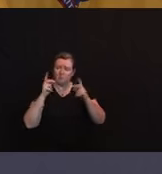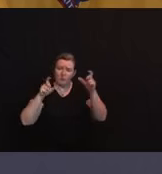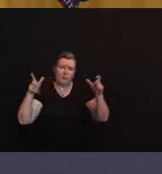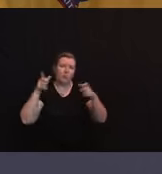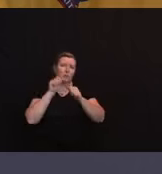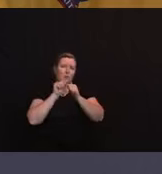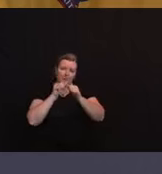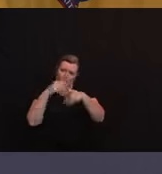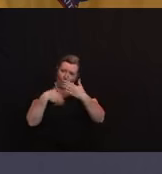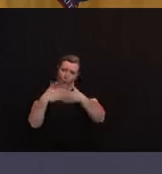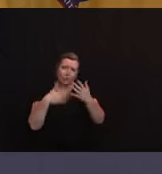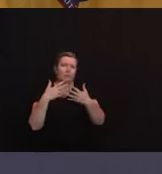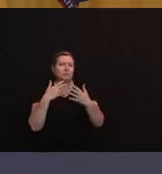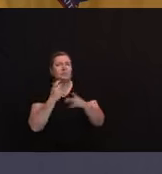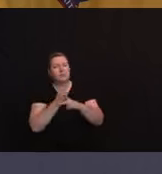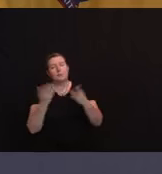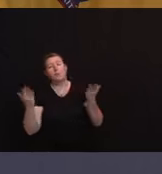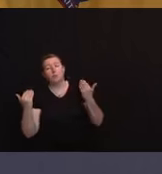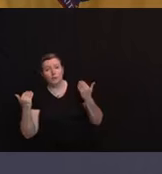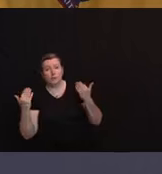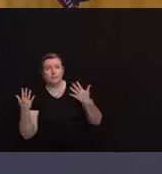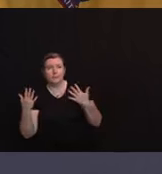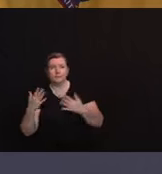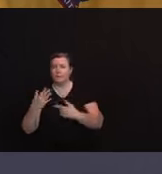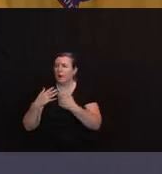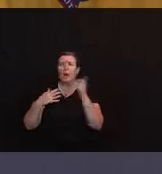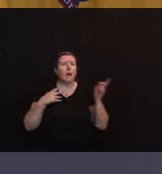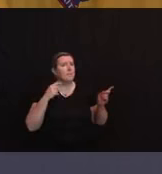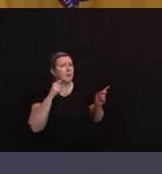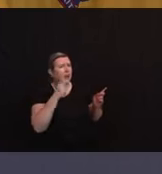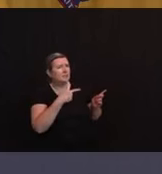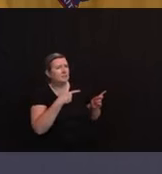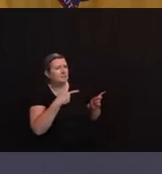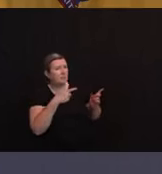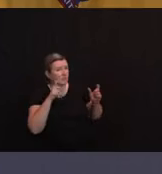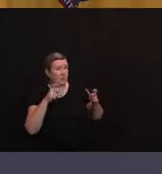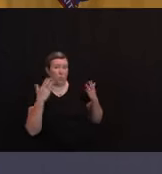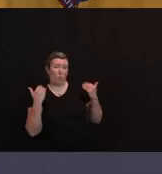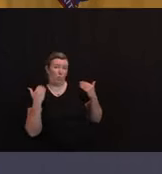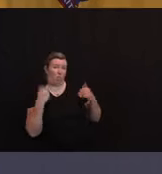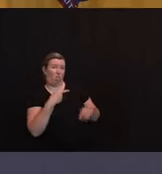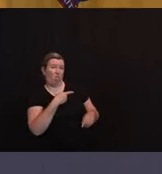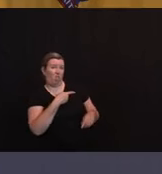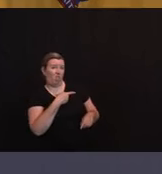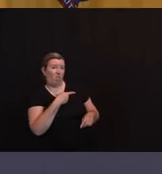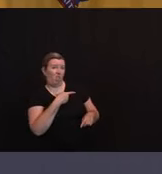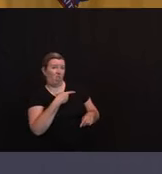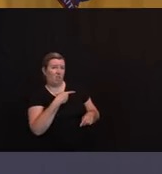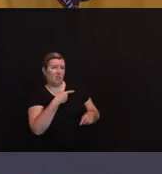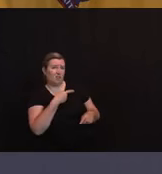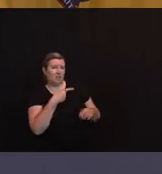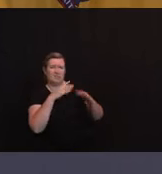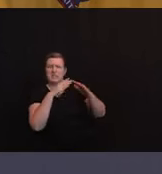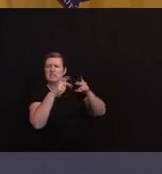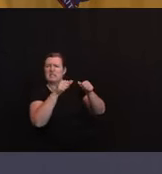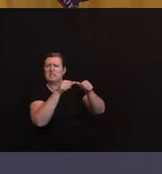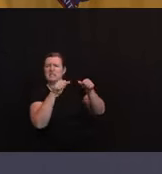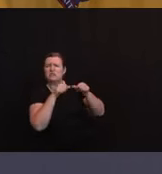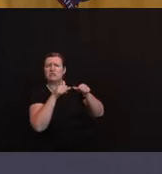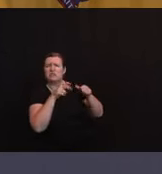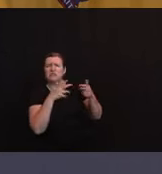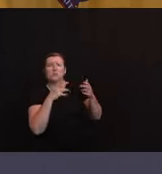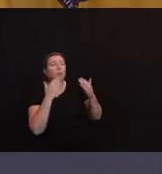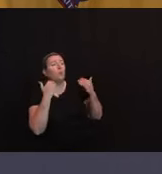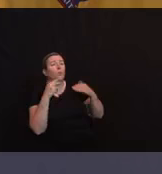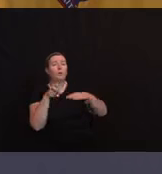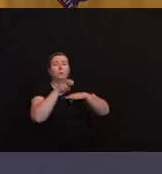cool. Pat, for a cooling station, is it 211? Call 211 if you need some relief for a